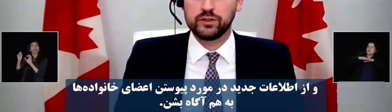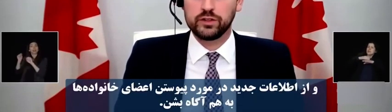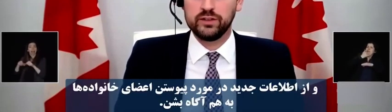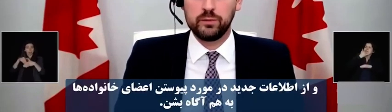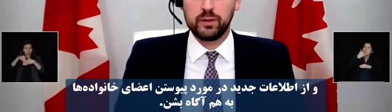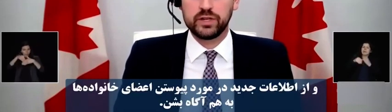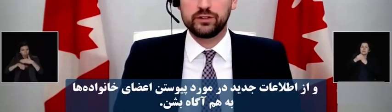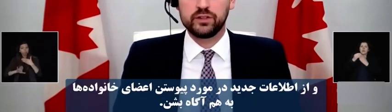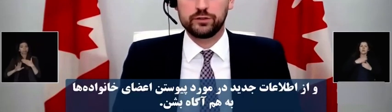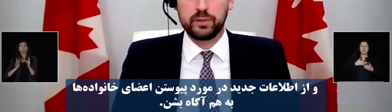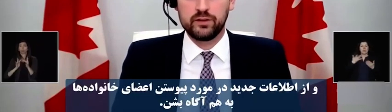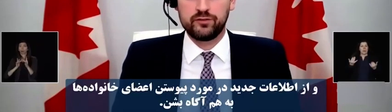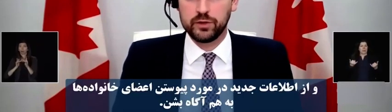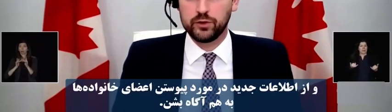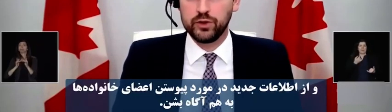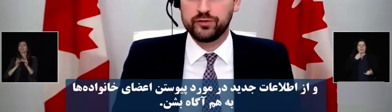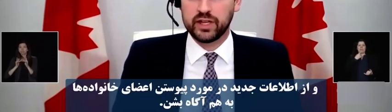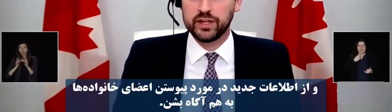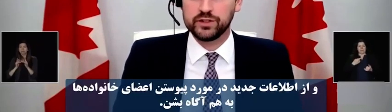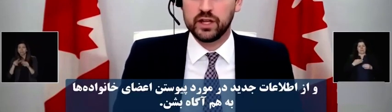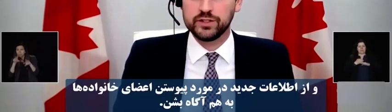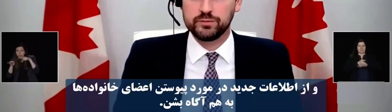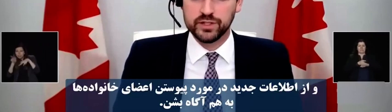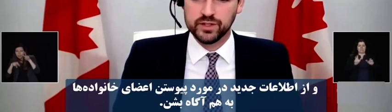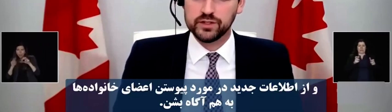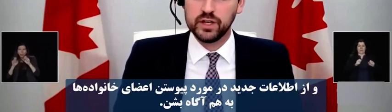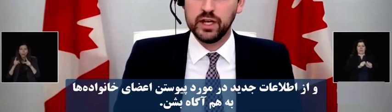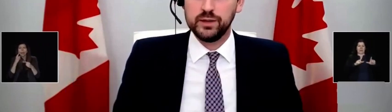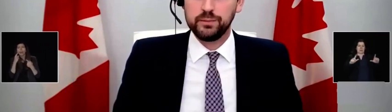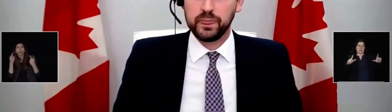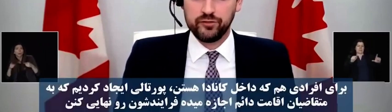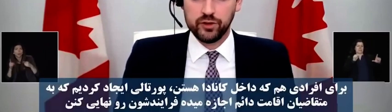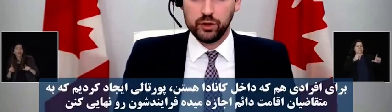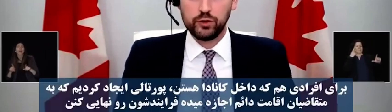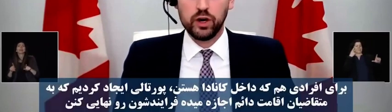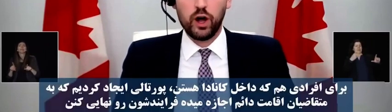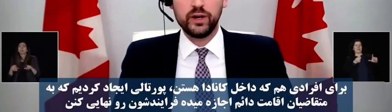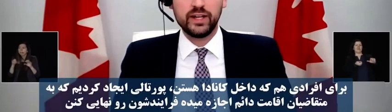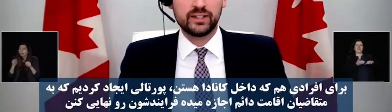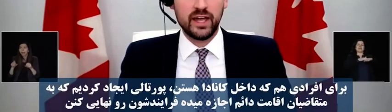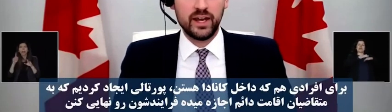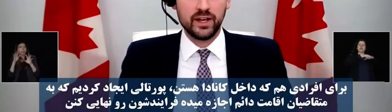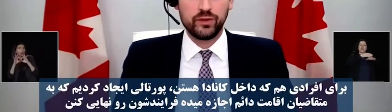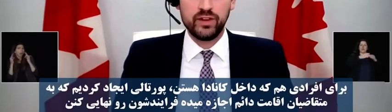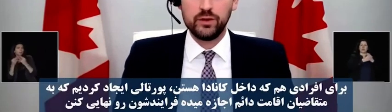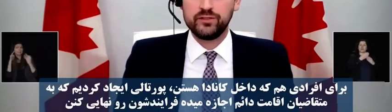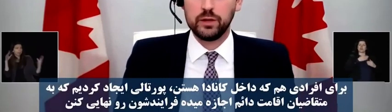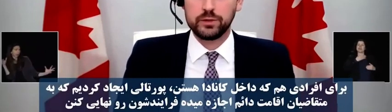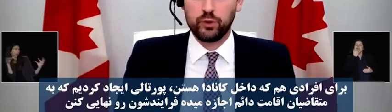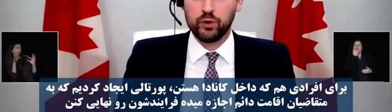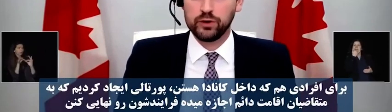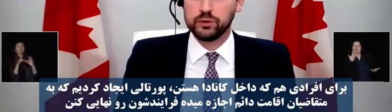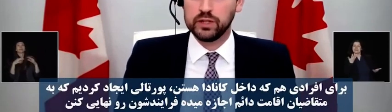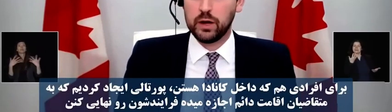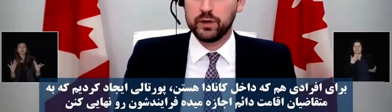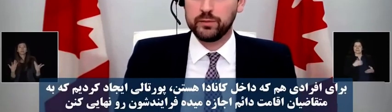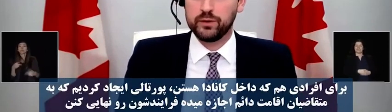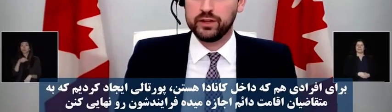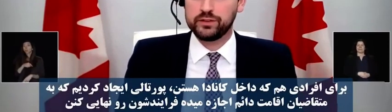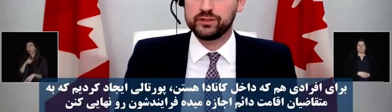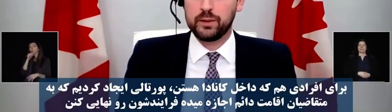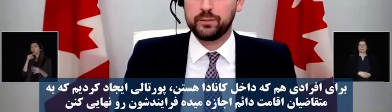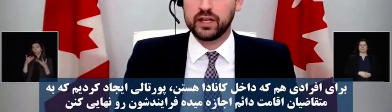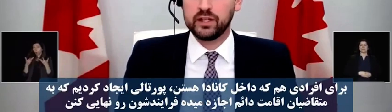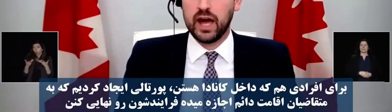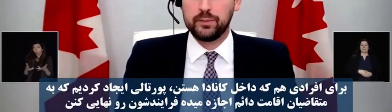we're creating to give them updates on the family reunification lines of business. And for those who are already in Canada, we've now developed a portal to allow